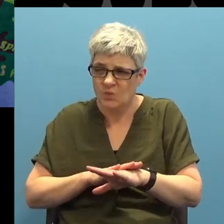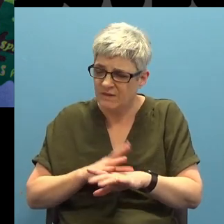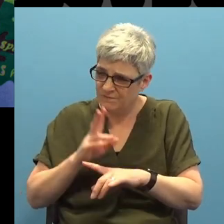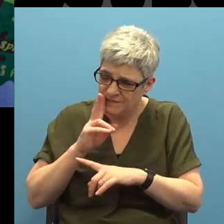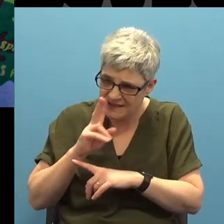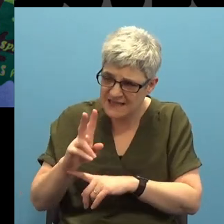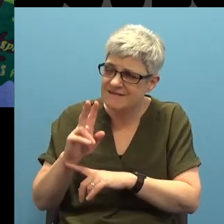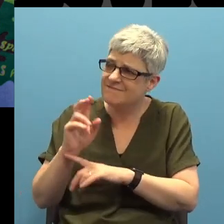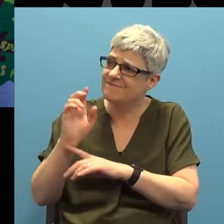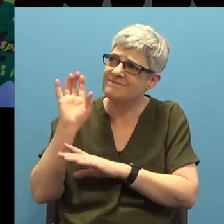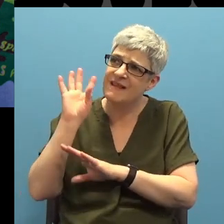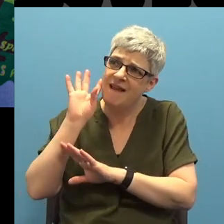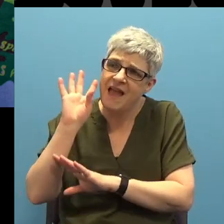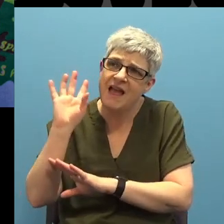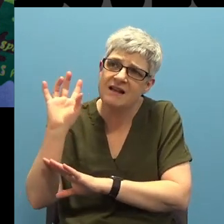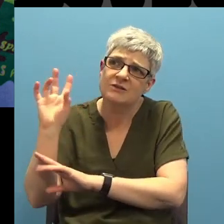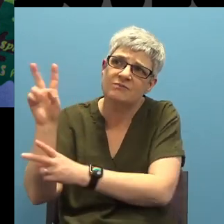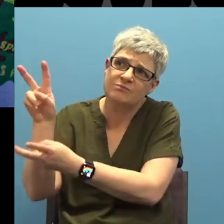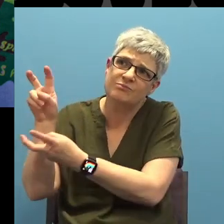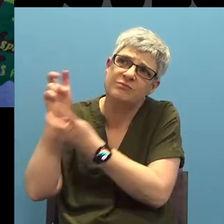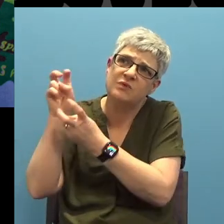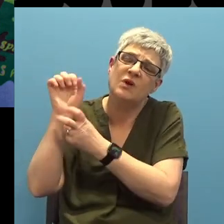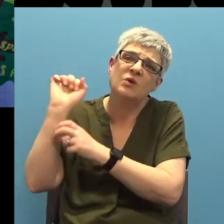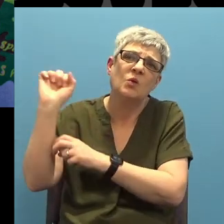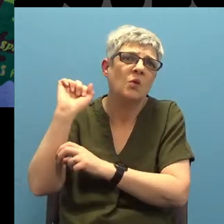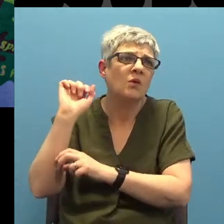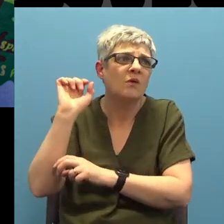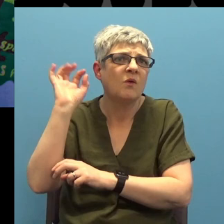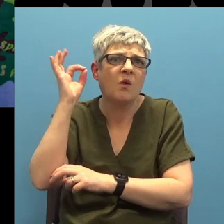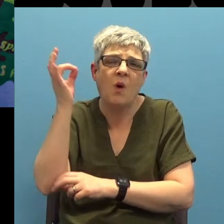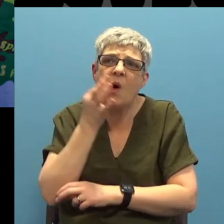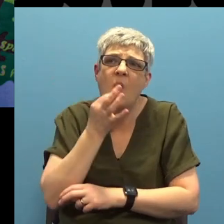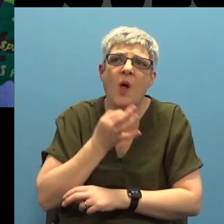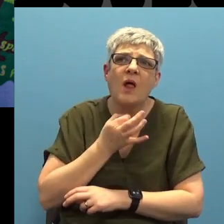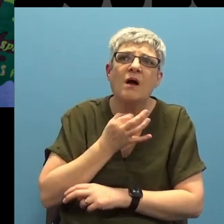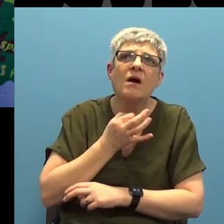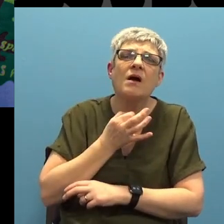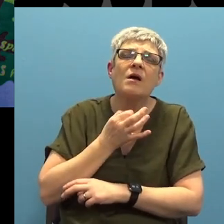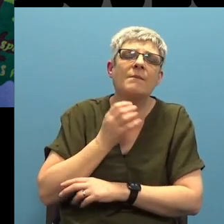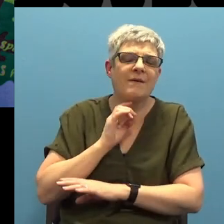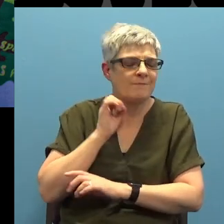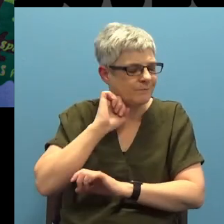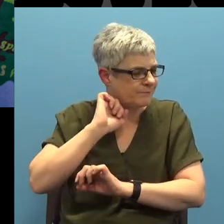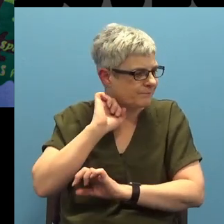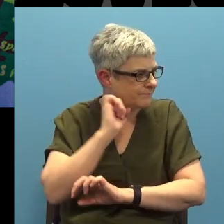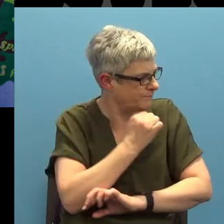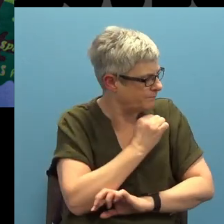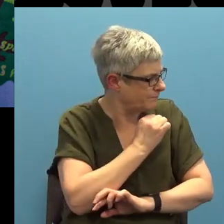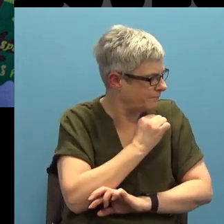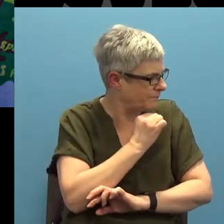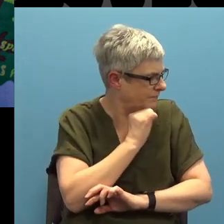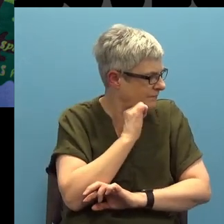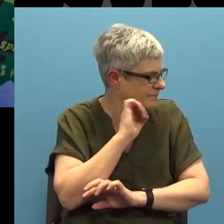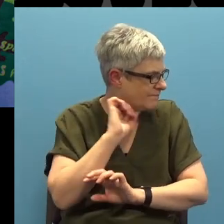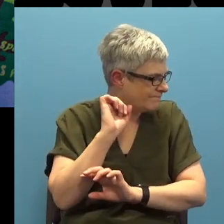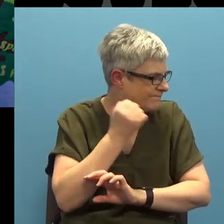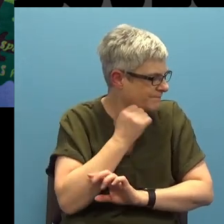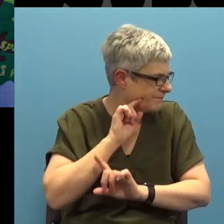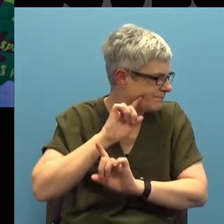seen and heard your call and known it, but have turned away from it, turned our backs on